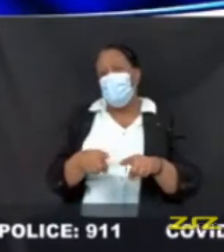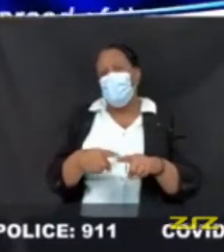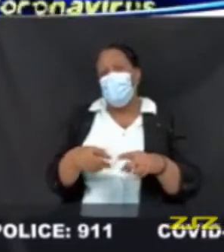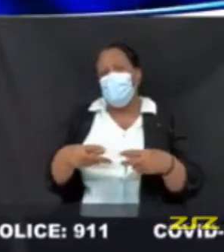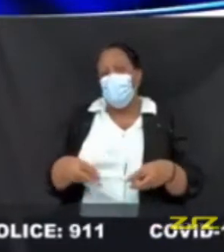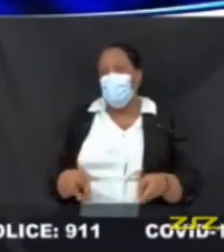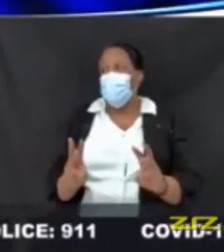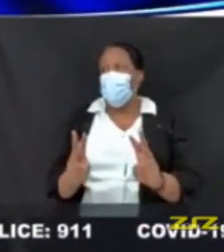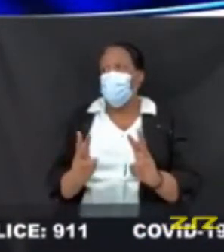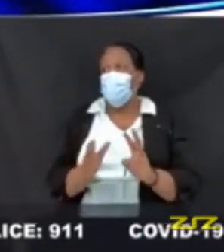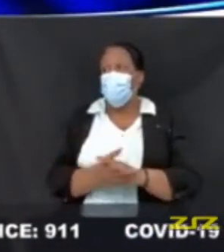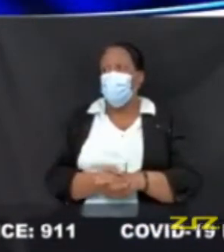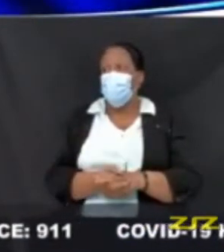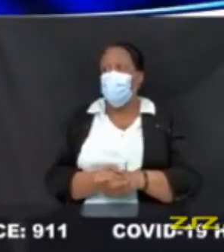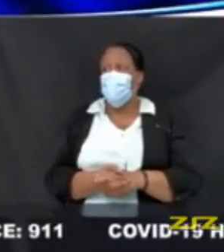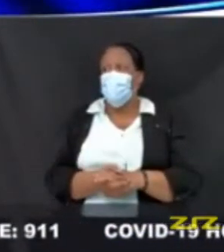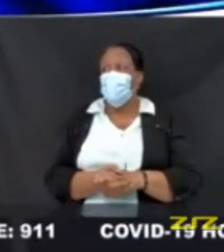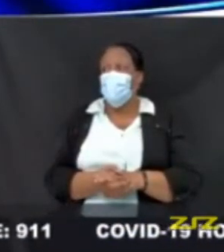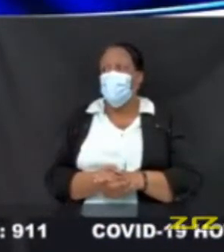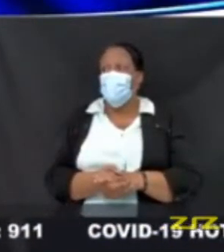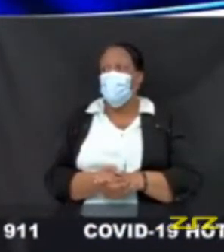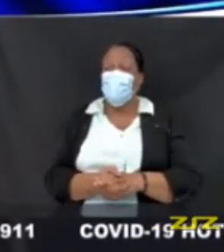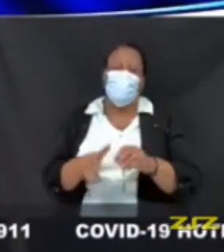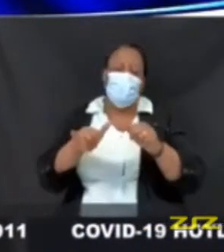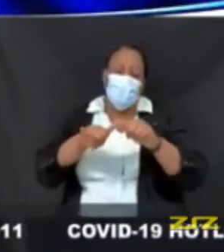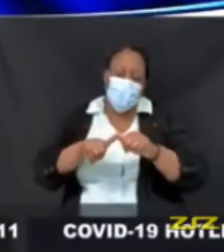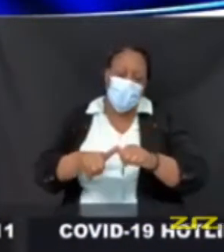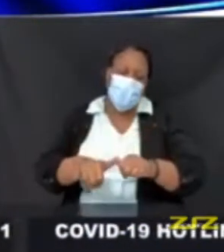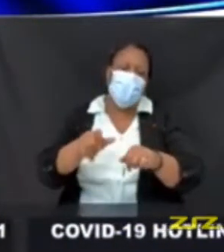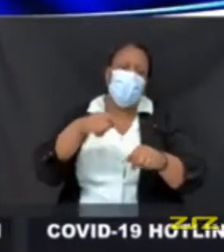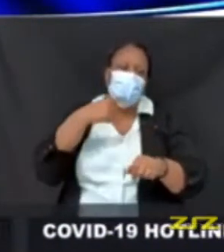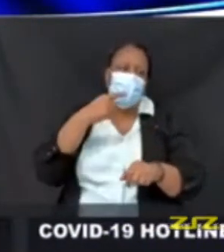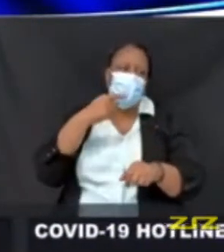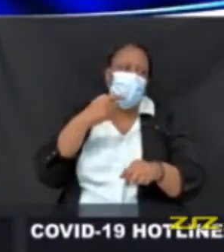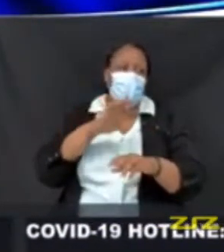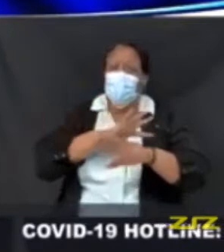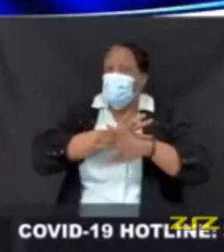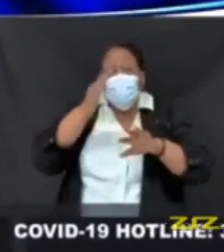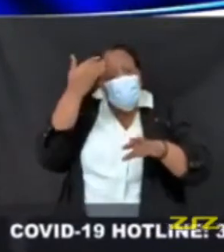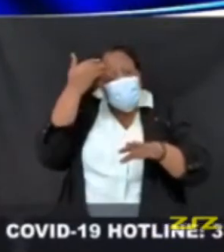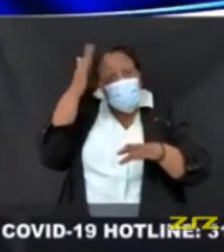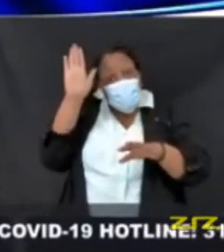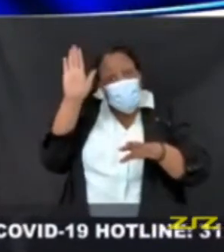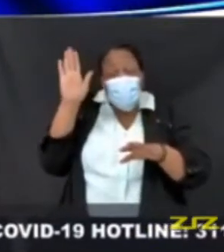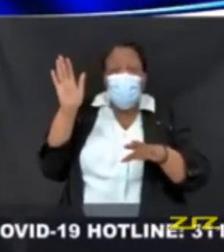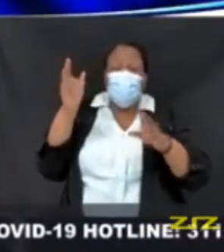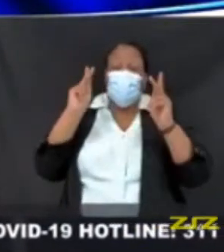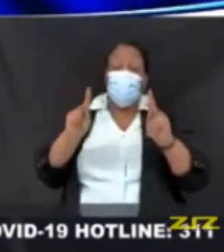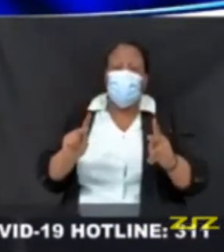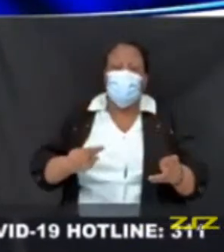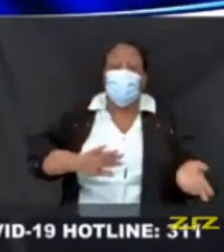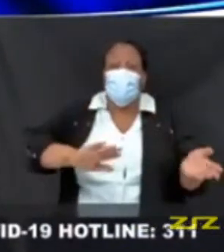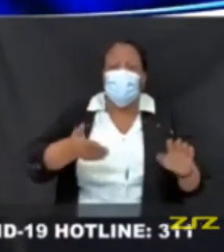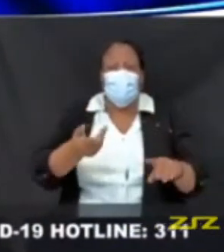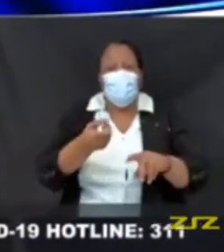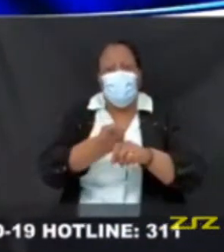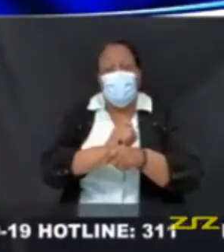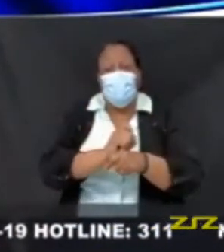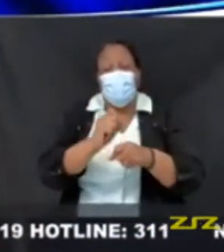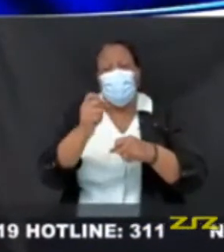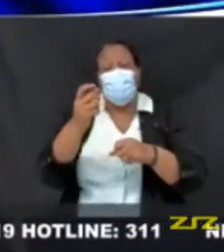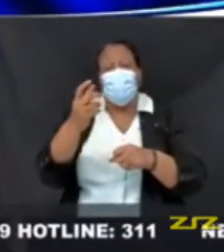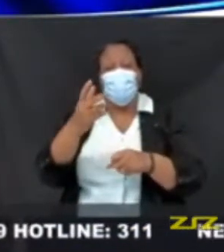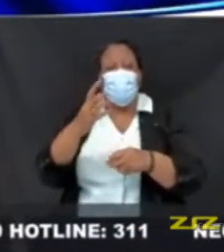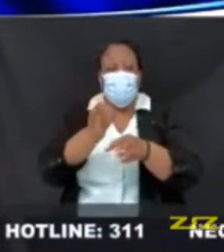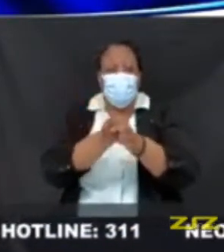that the vaccines are safe and effective, and we don't have any evidence of anyone dying from the vaccine here in the Federation of St.